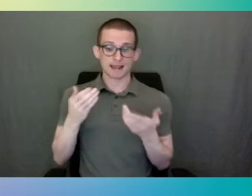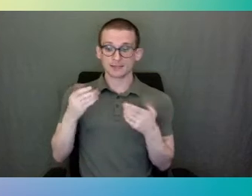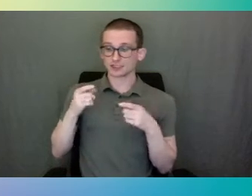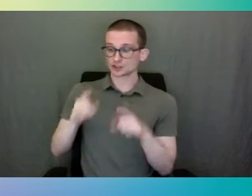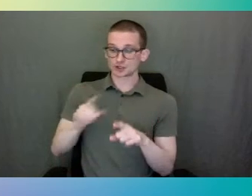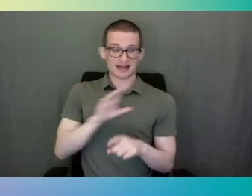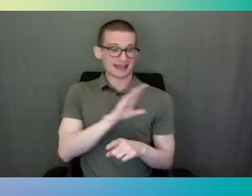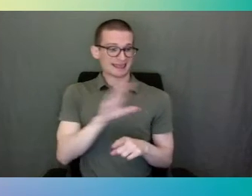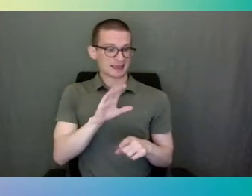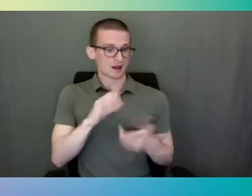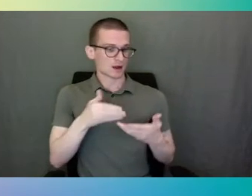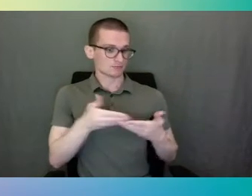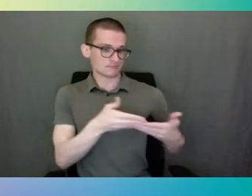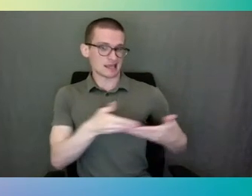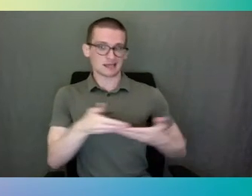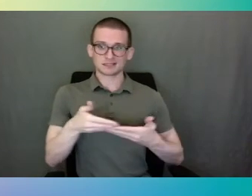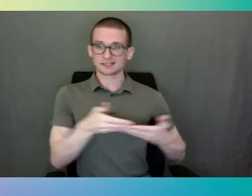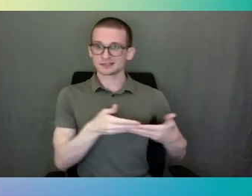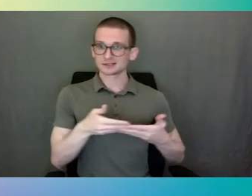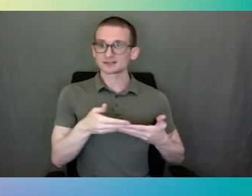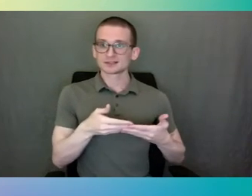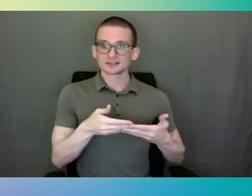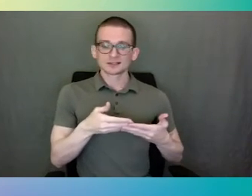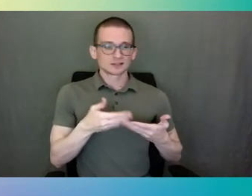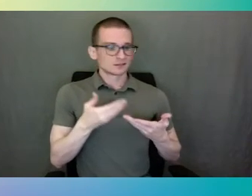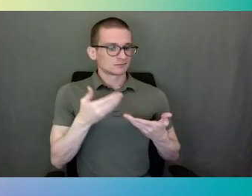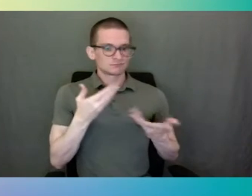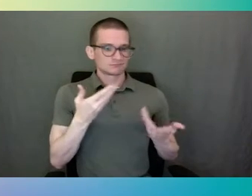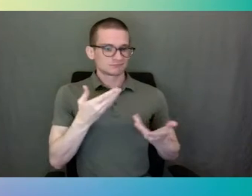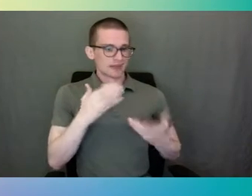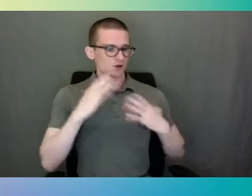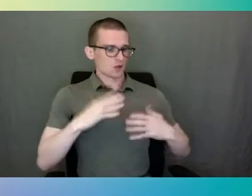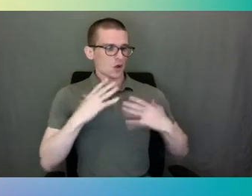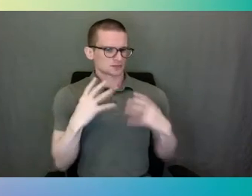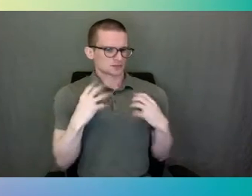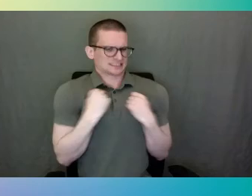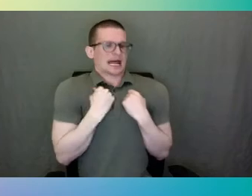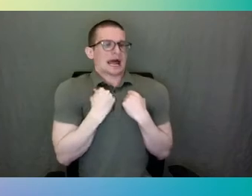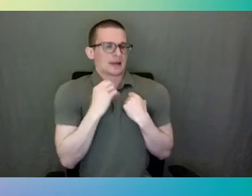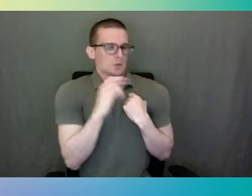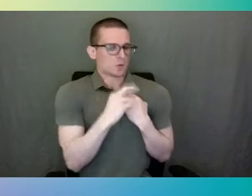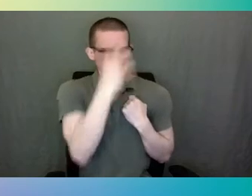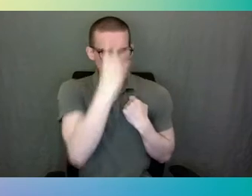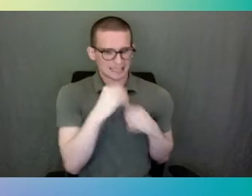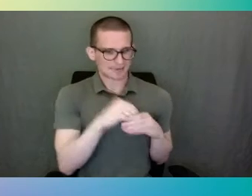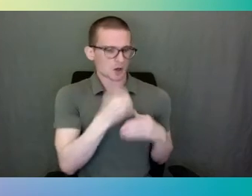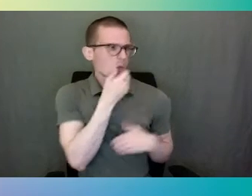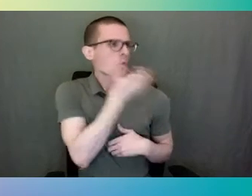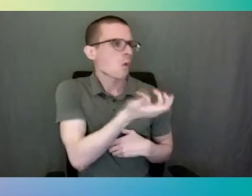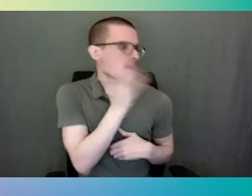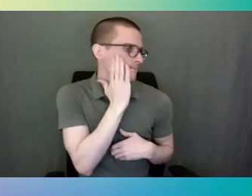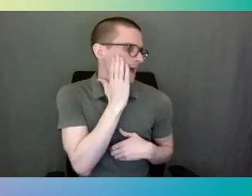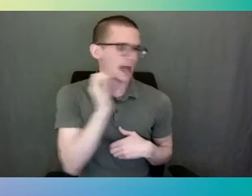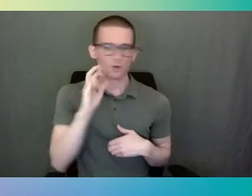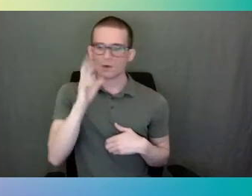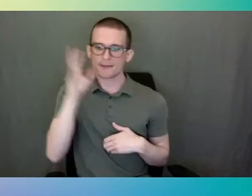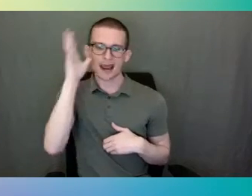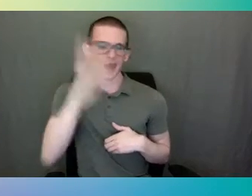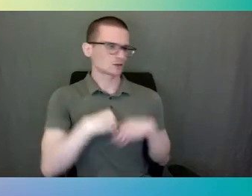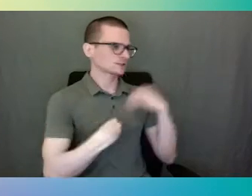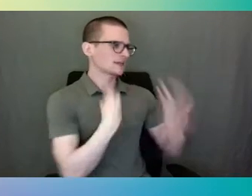wrapped too tightly in warm clothing and slept on warm beds. Or maybe they were given chocolate. Or maybe they